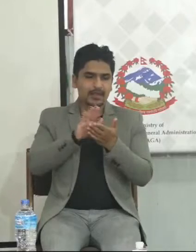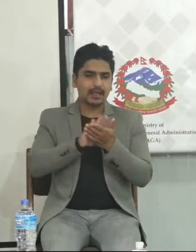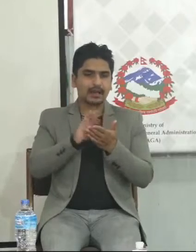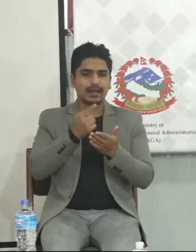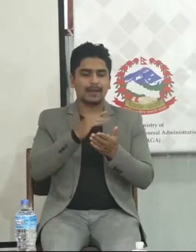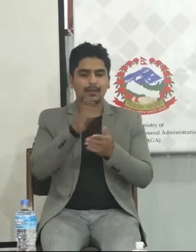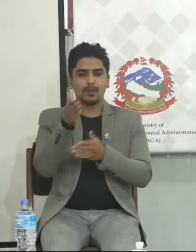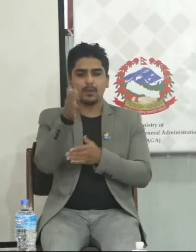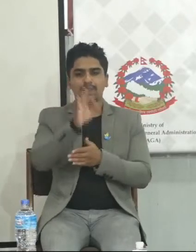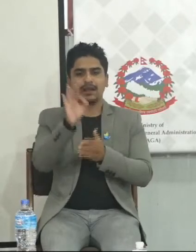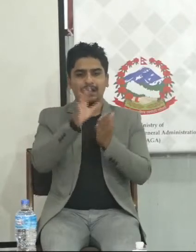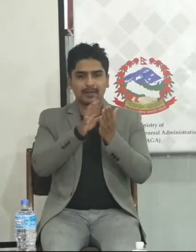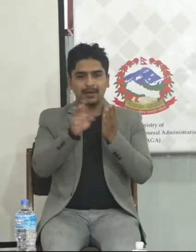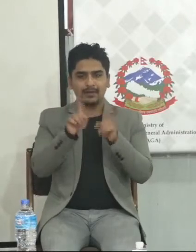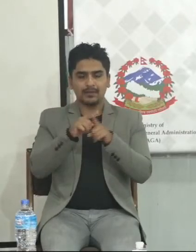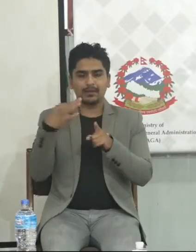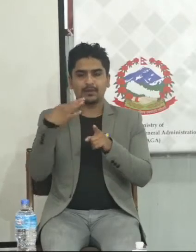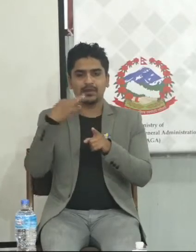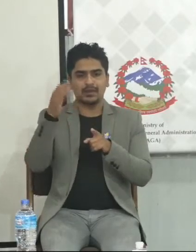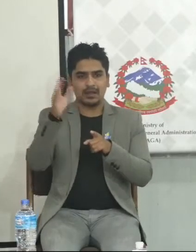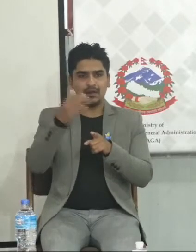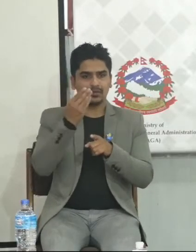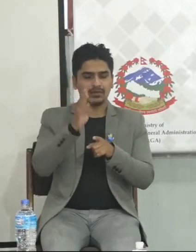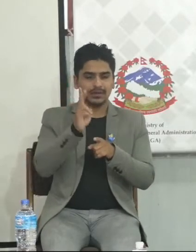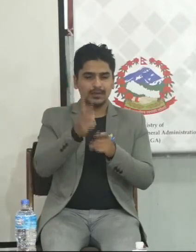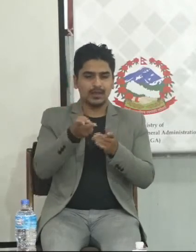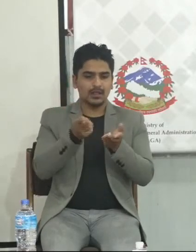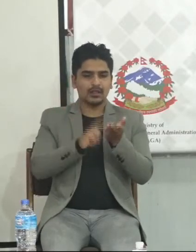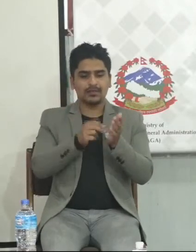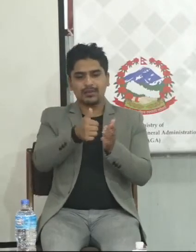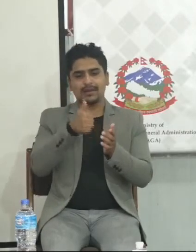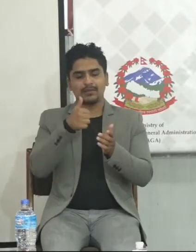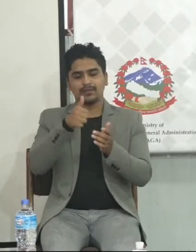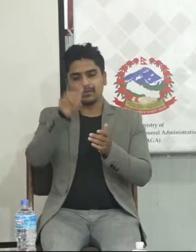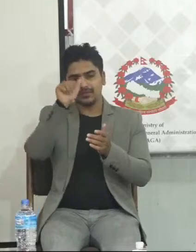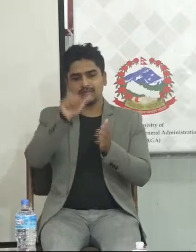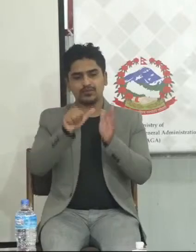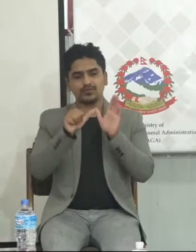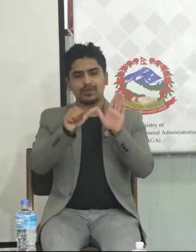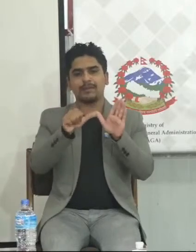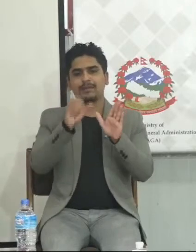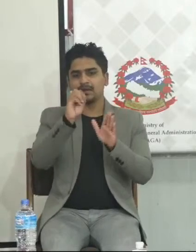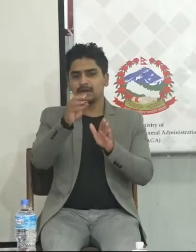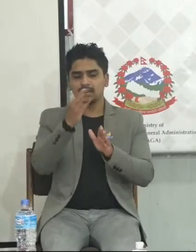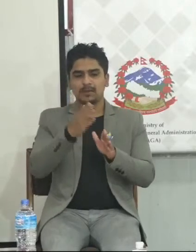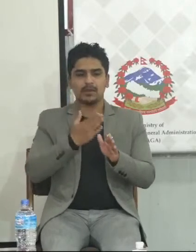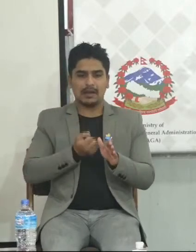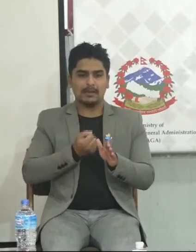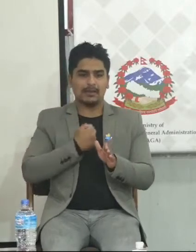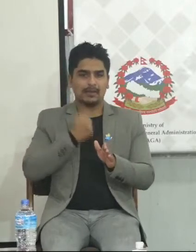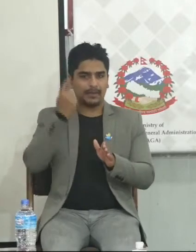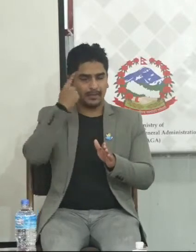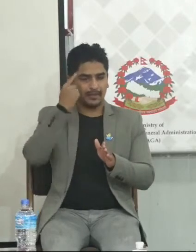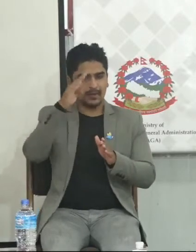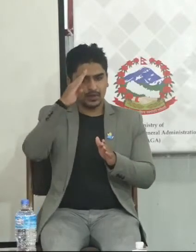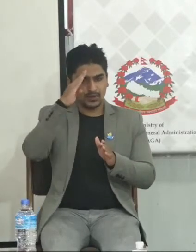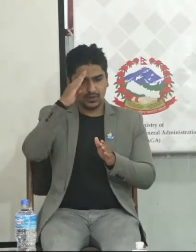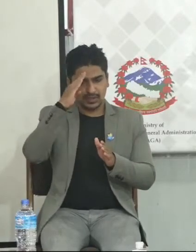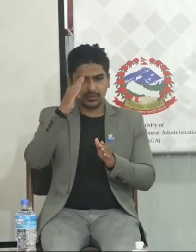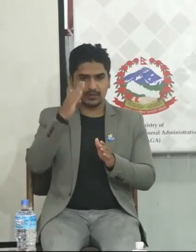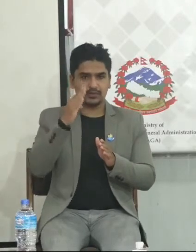the official answers. But since I am out of the government system, um, I